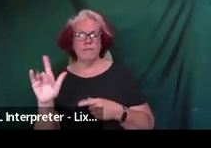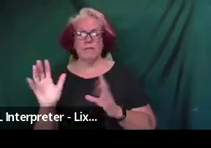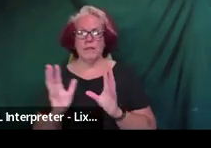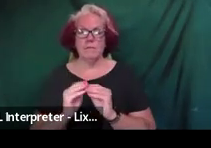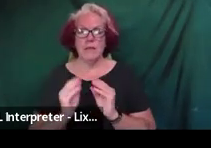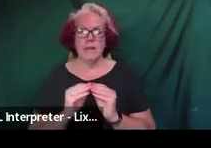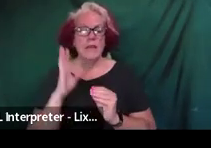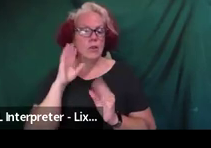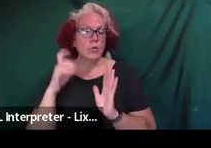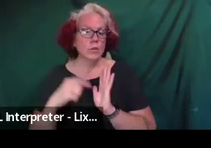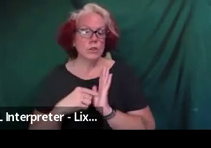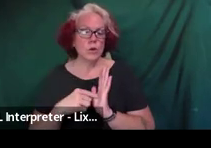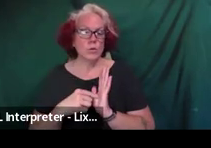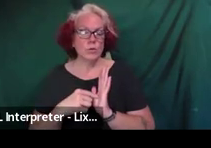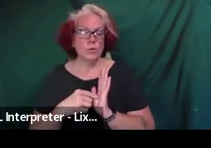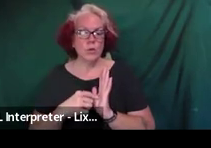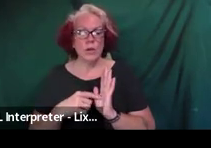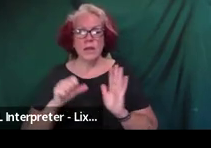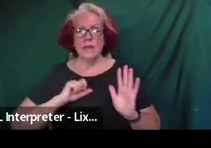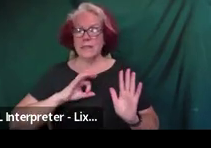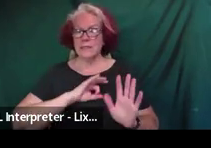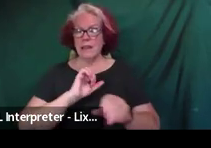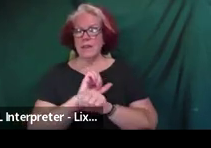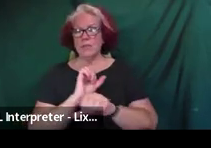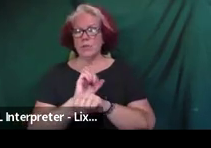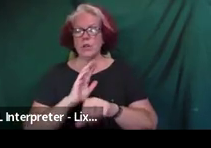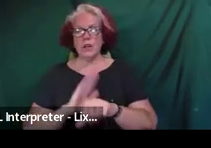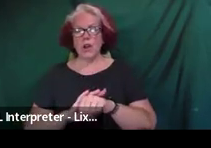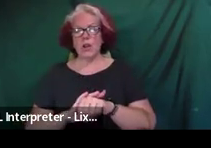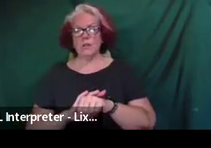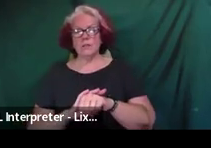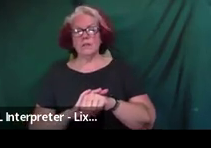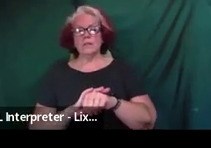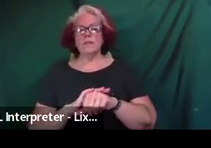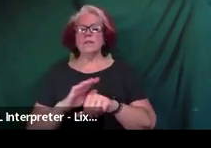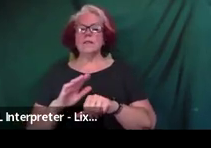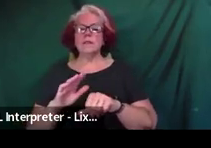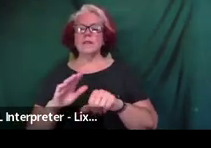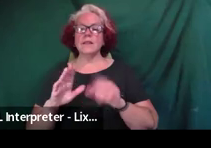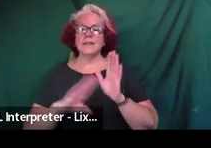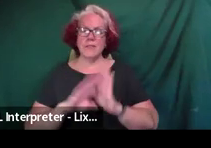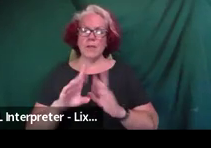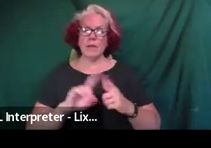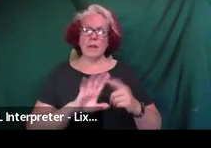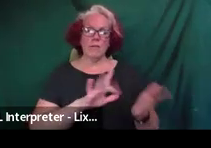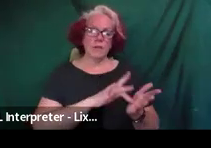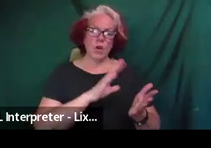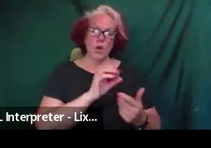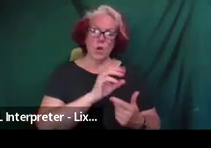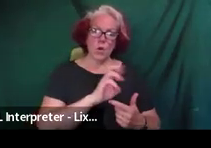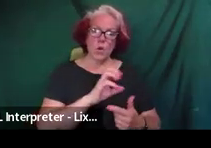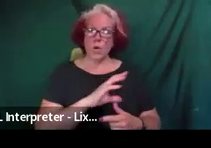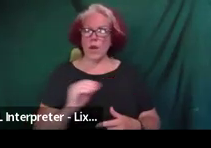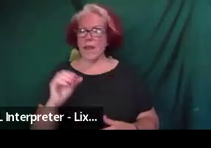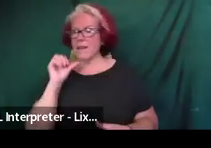you will note that where staff is working on the development of the core versus non-core. And I will say